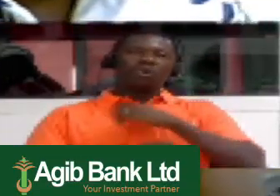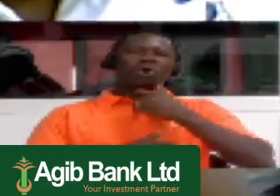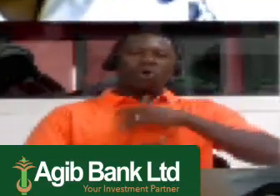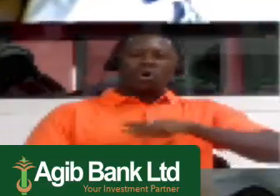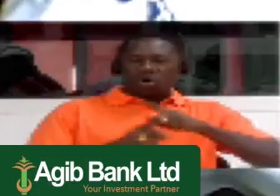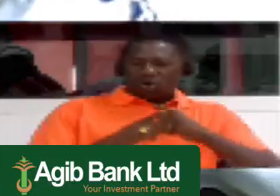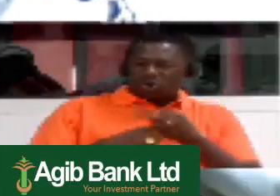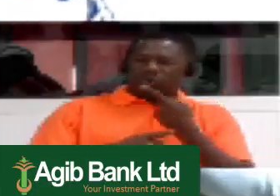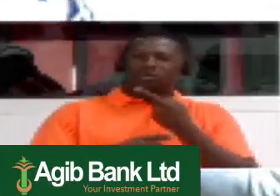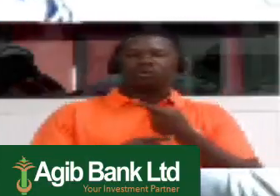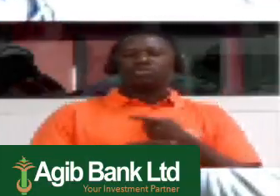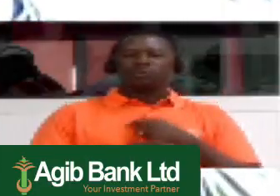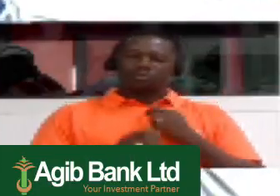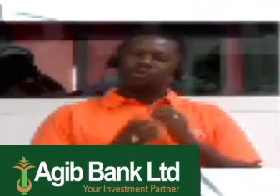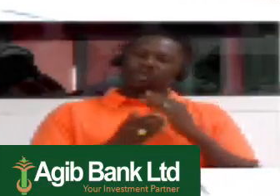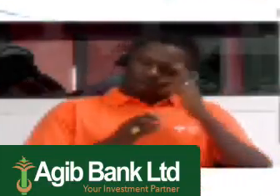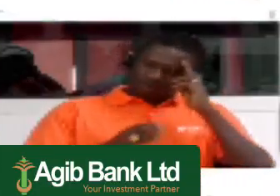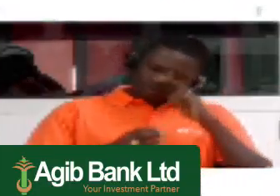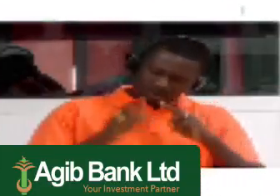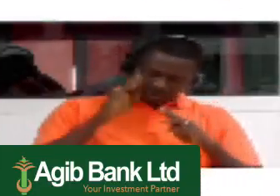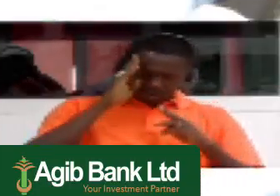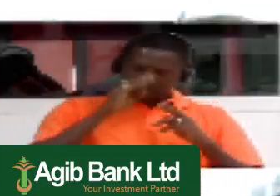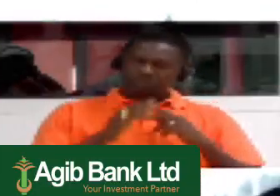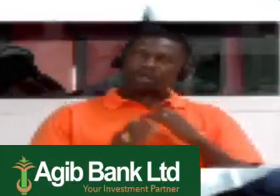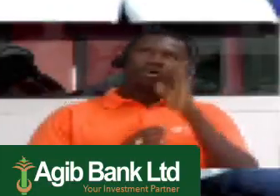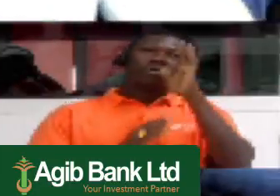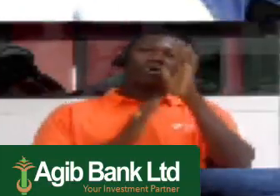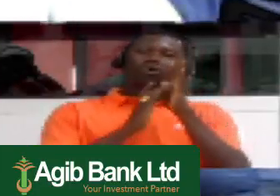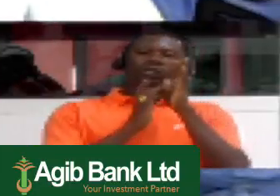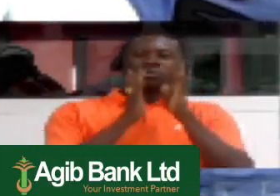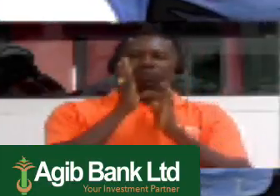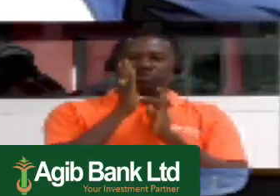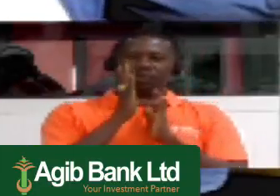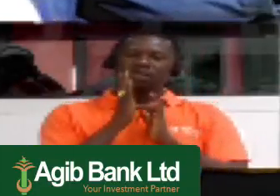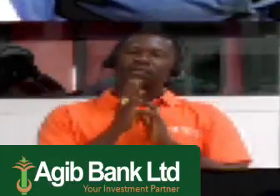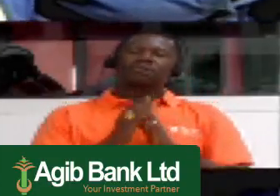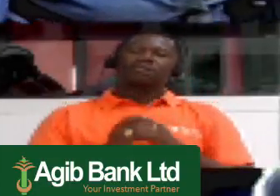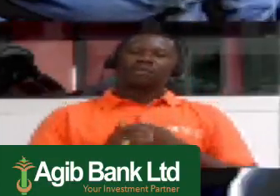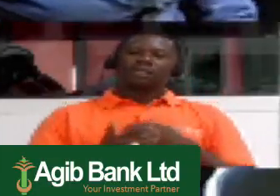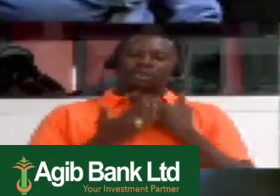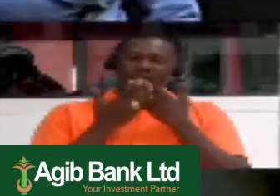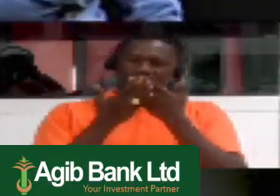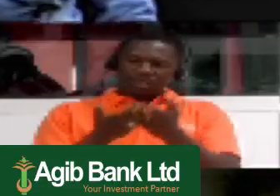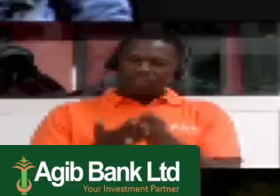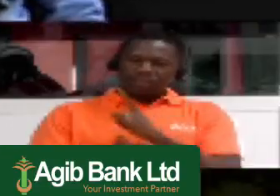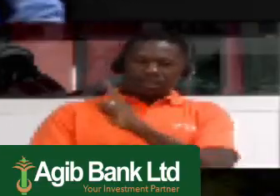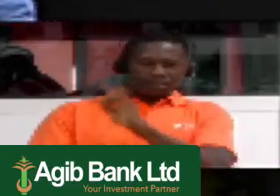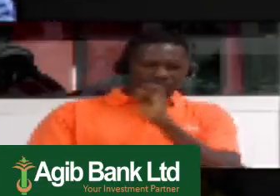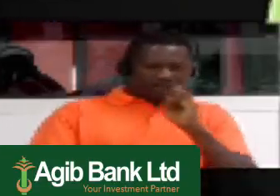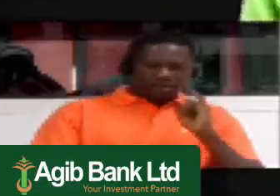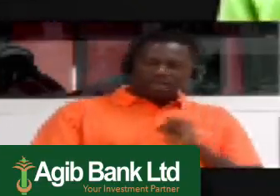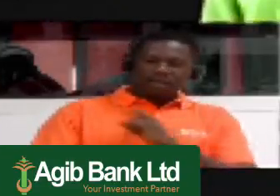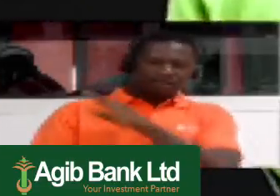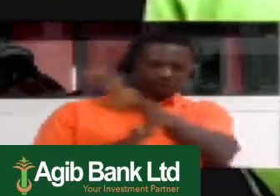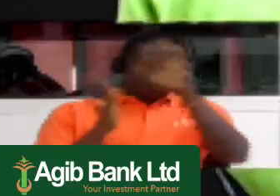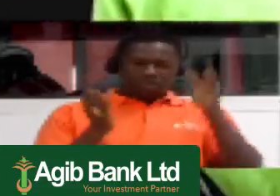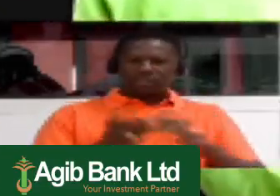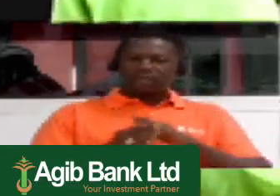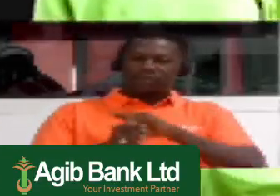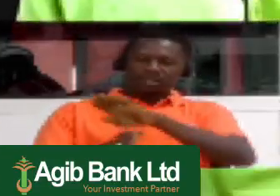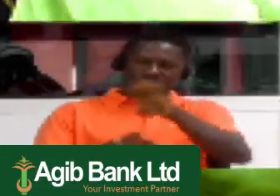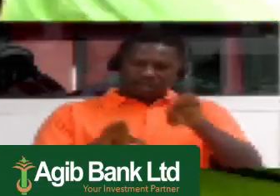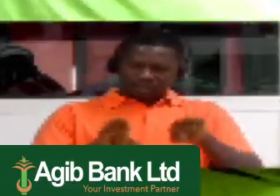heart will be consoled by your Holy Spirit. Grant that each and everyone in this